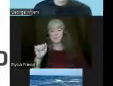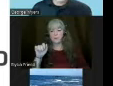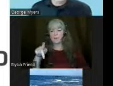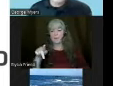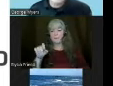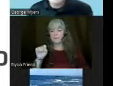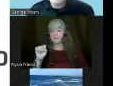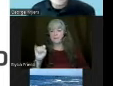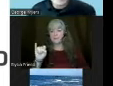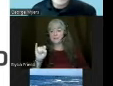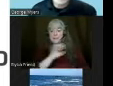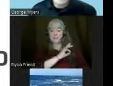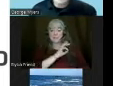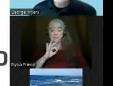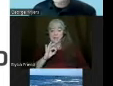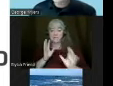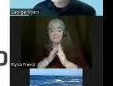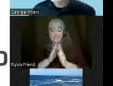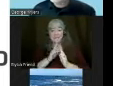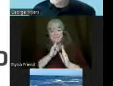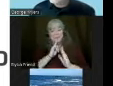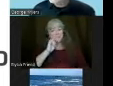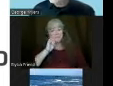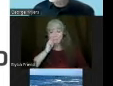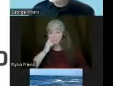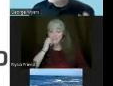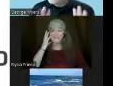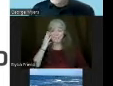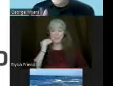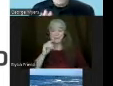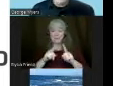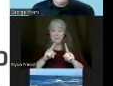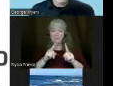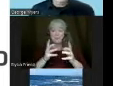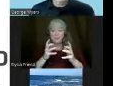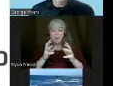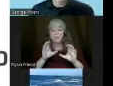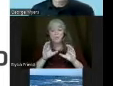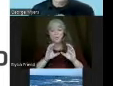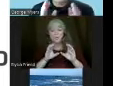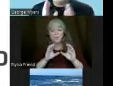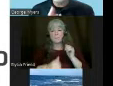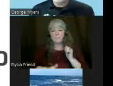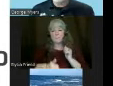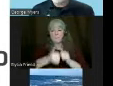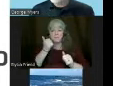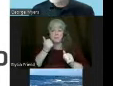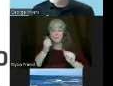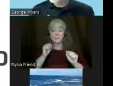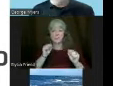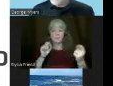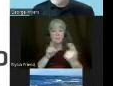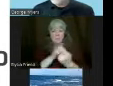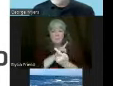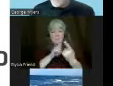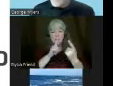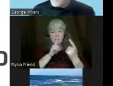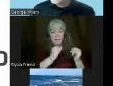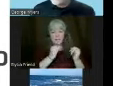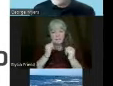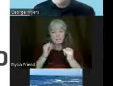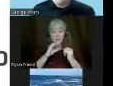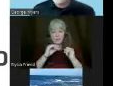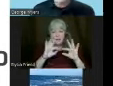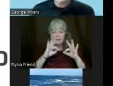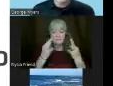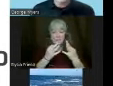neat experience. But really, what we want to do more than anything else is to be able to meet with individuals and families and their